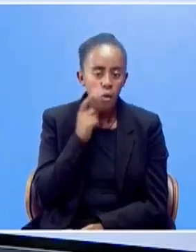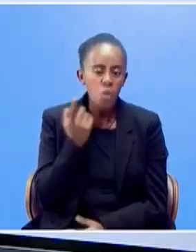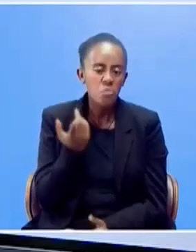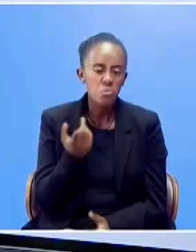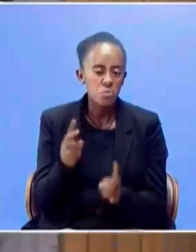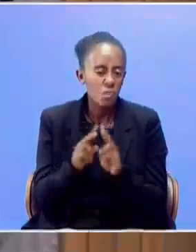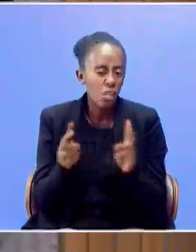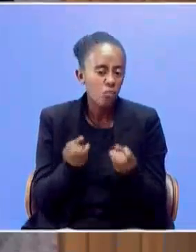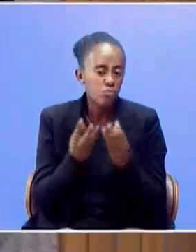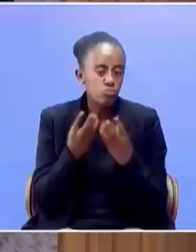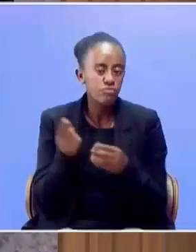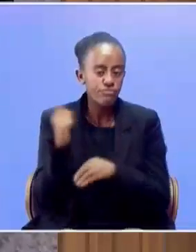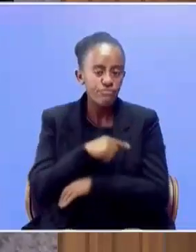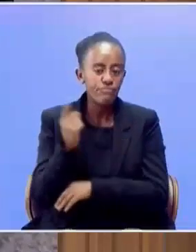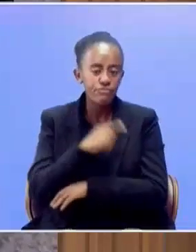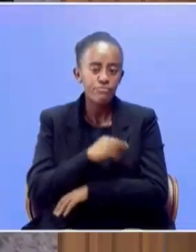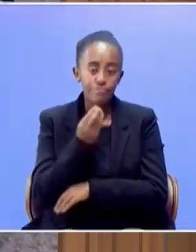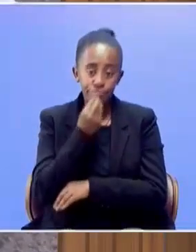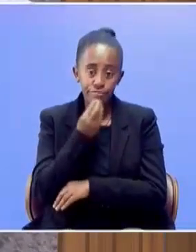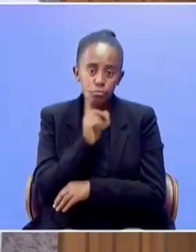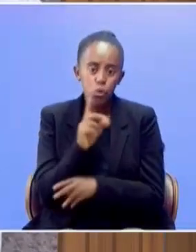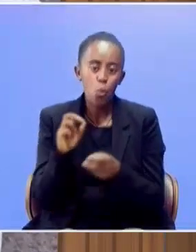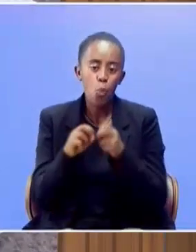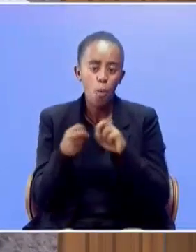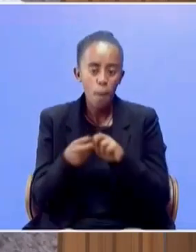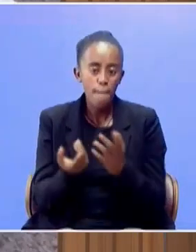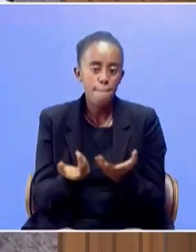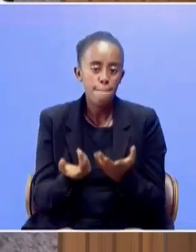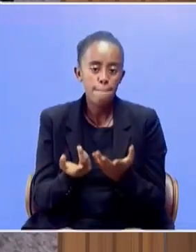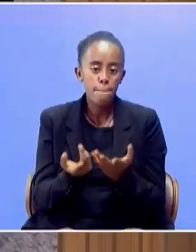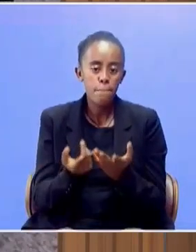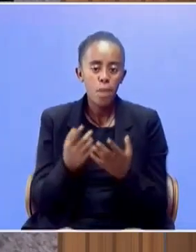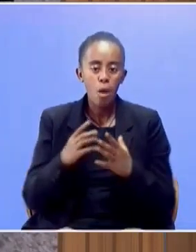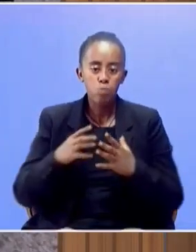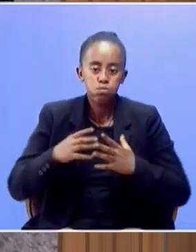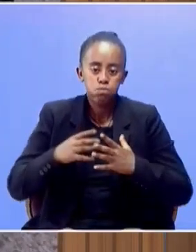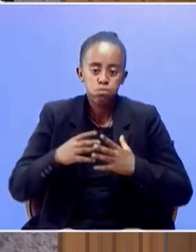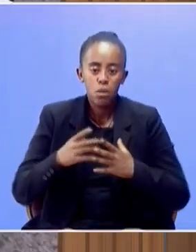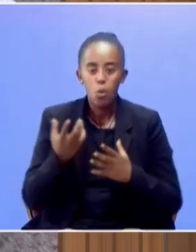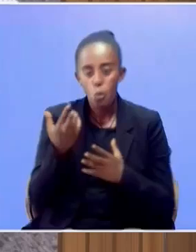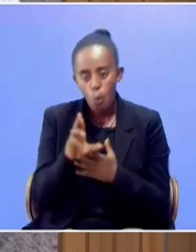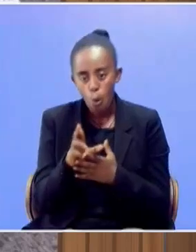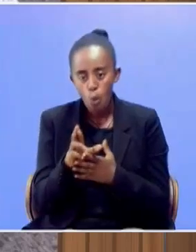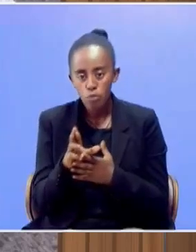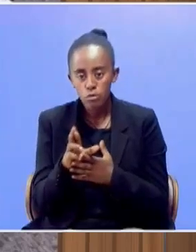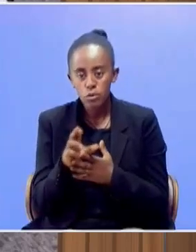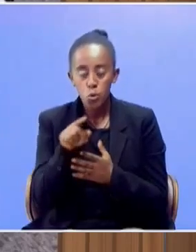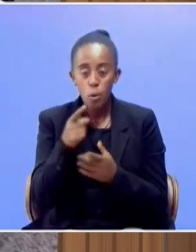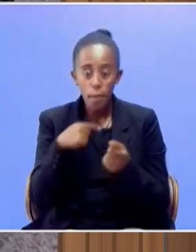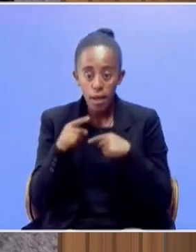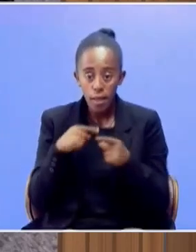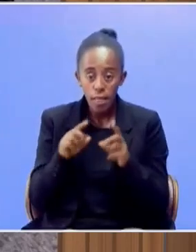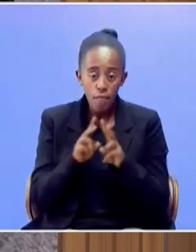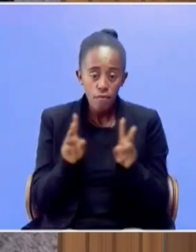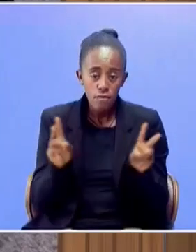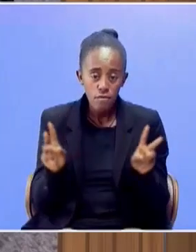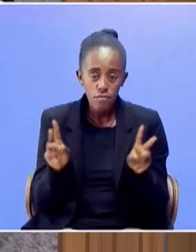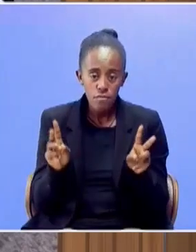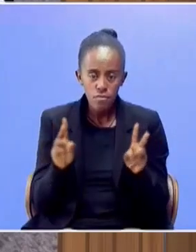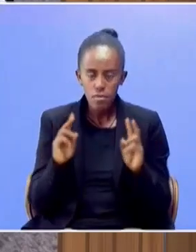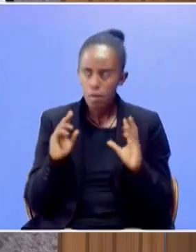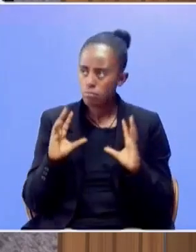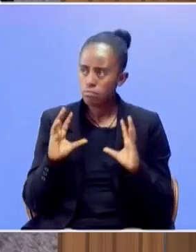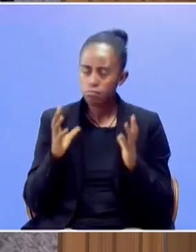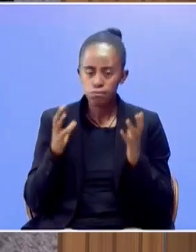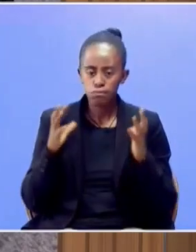much candies has a problem. Yes? You can get too much weight, or you become what? Very aggressive. The